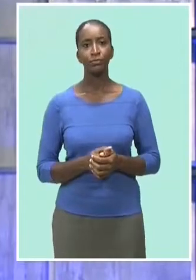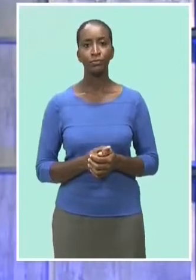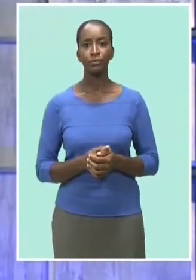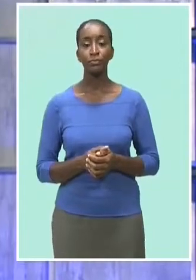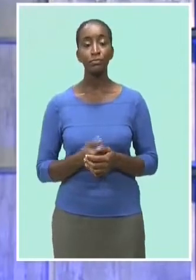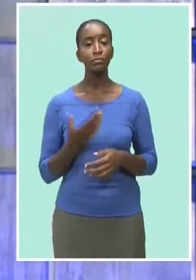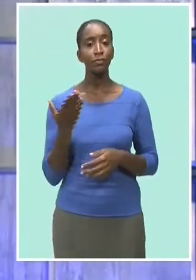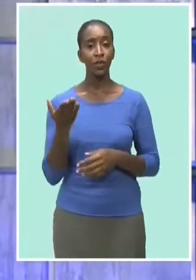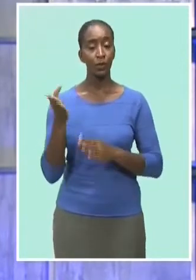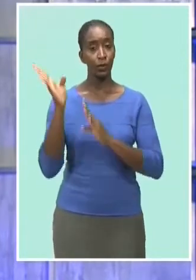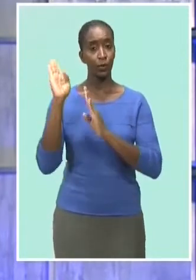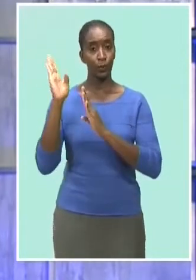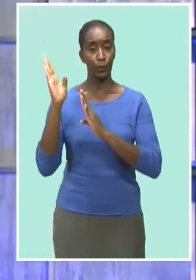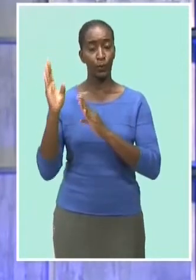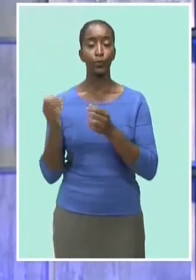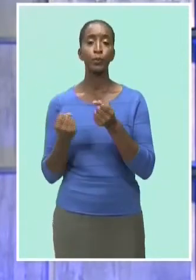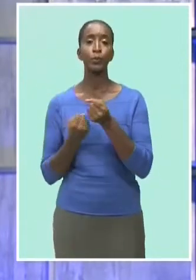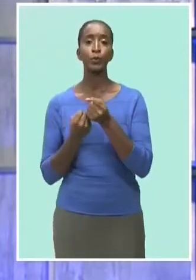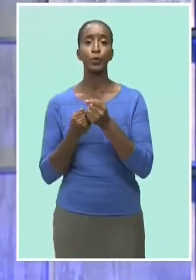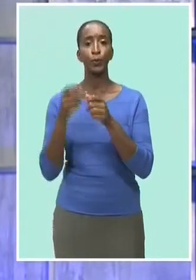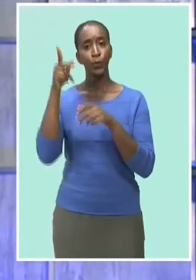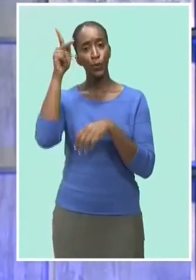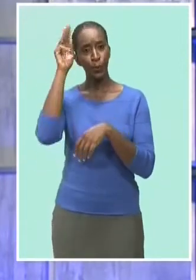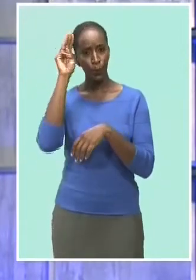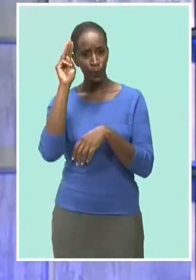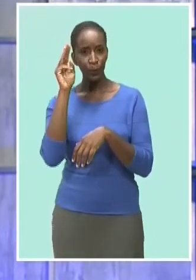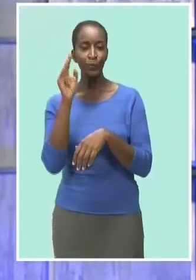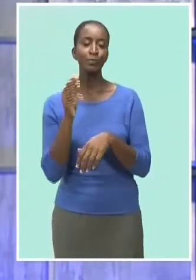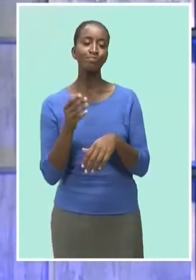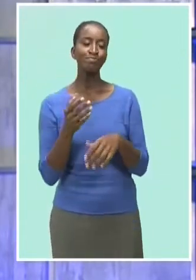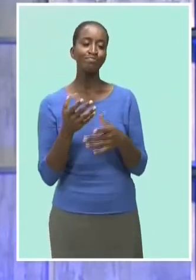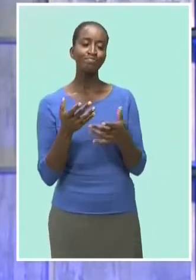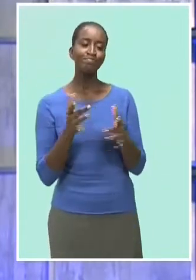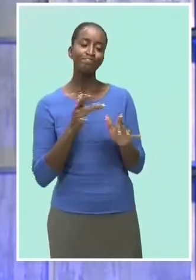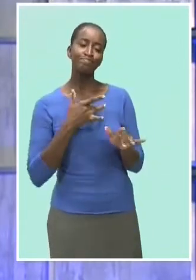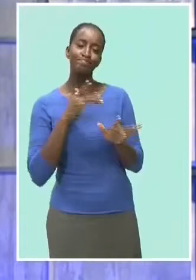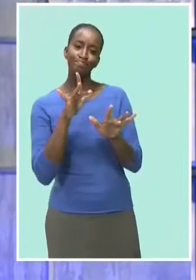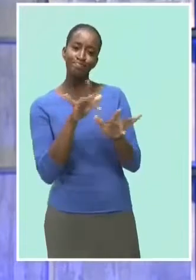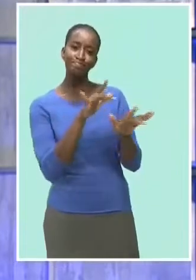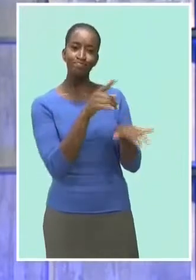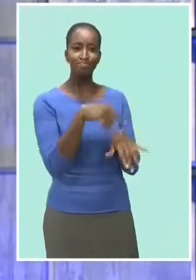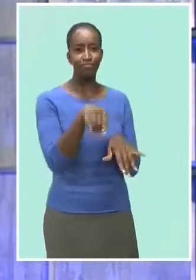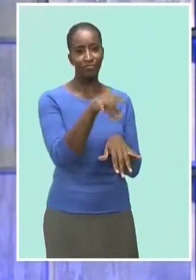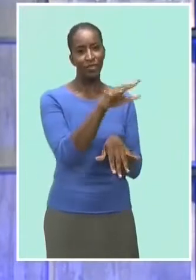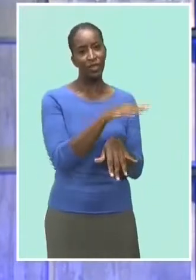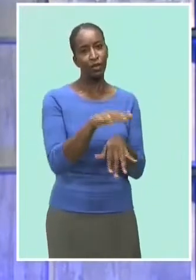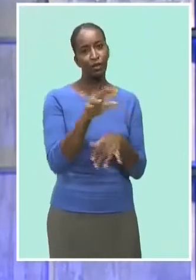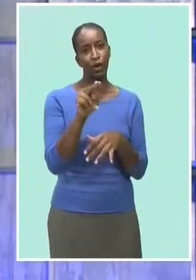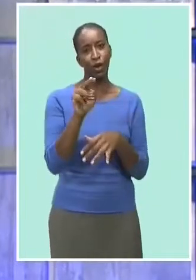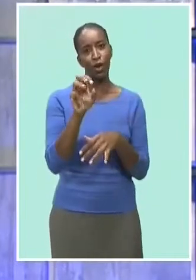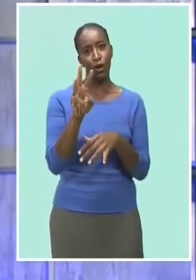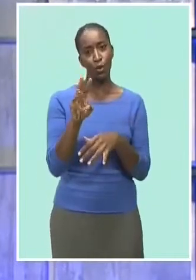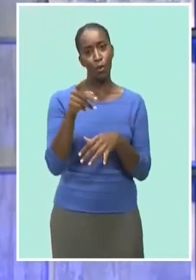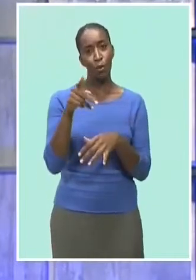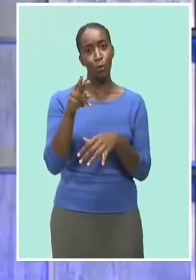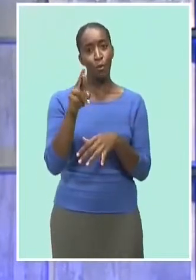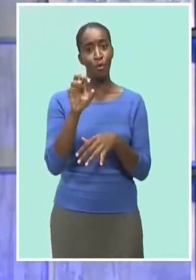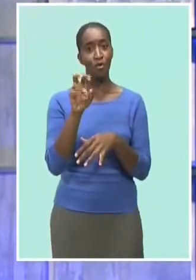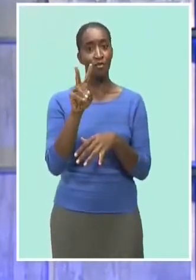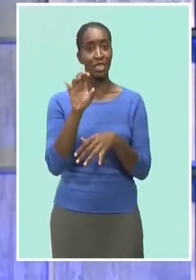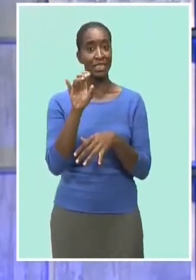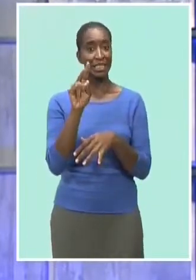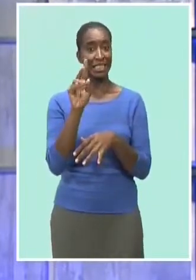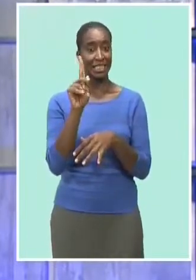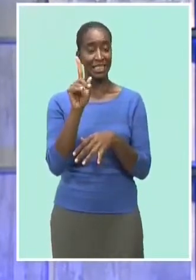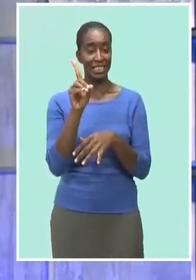Bahamas Deputy Prime Minister is empathizing with the residents of New Providence as they continue to be affected by prolonged power outages.